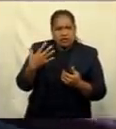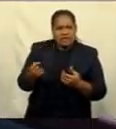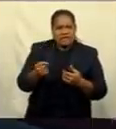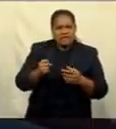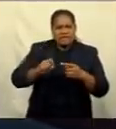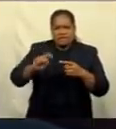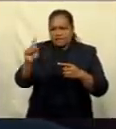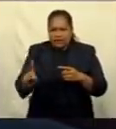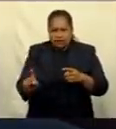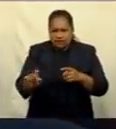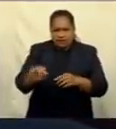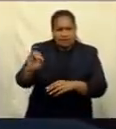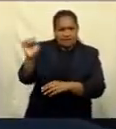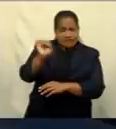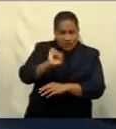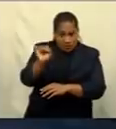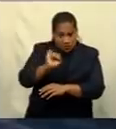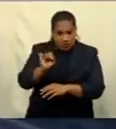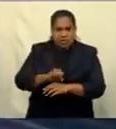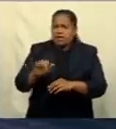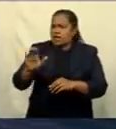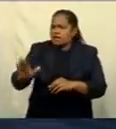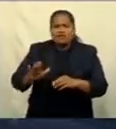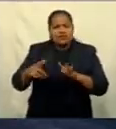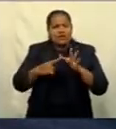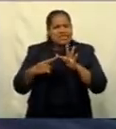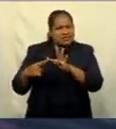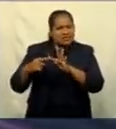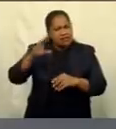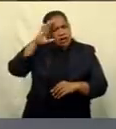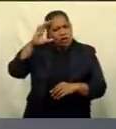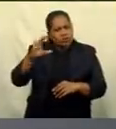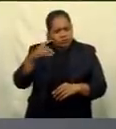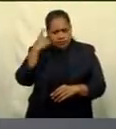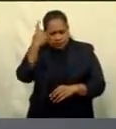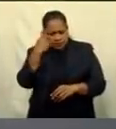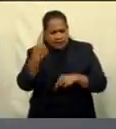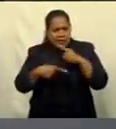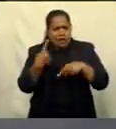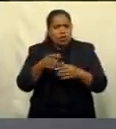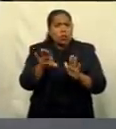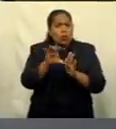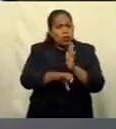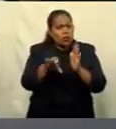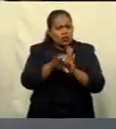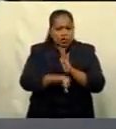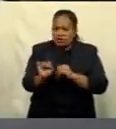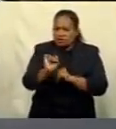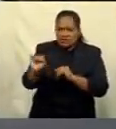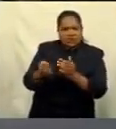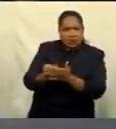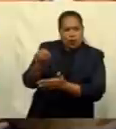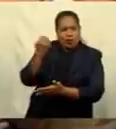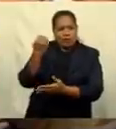are soaring, and poorer Eastern countries that are worried about the social cost of weaning their economies off coal.